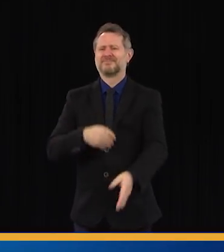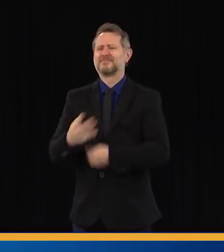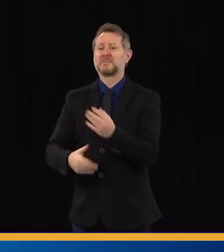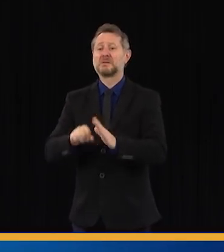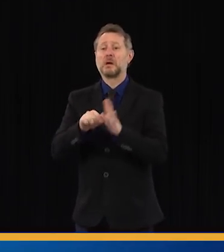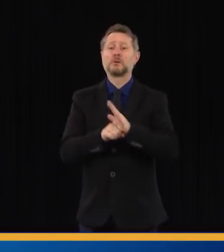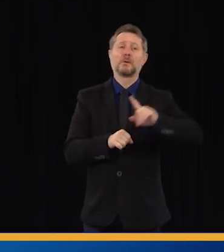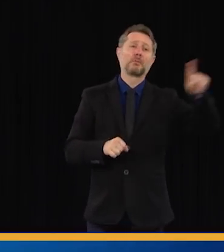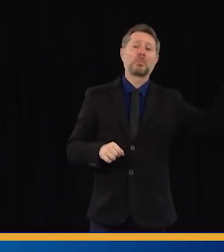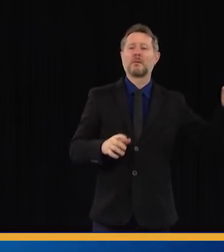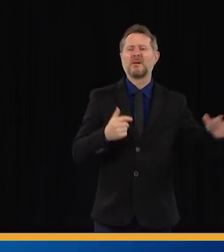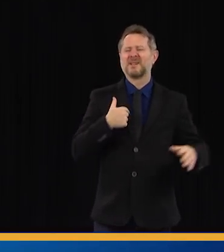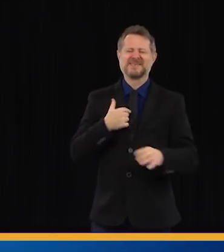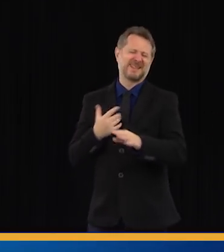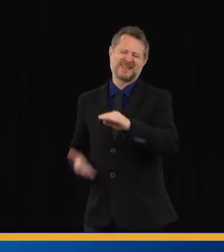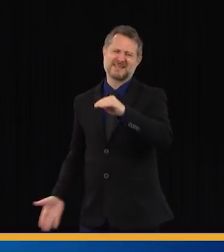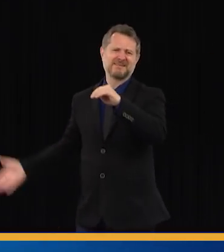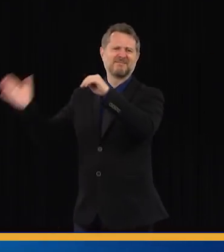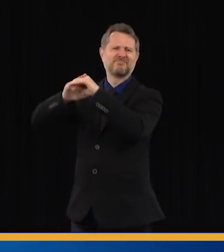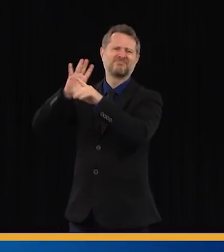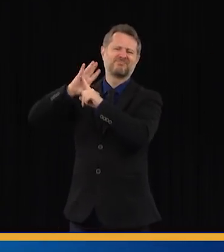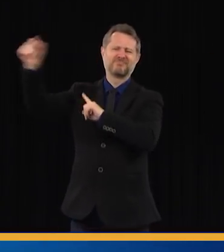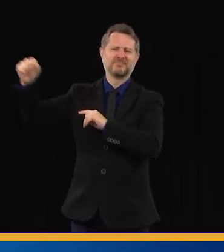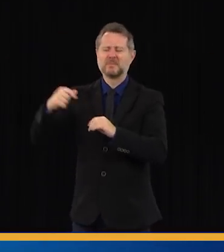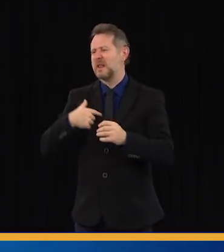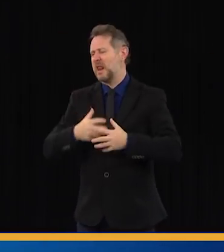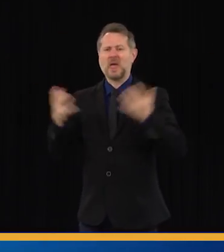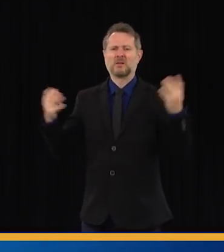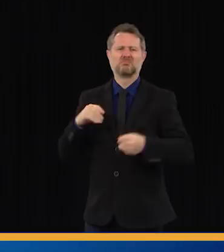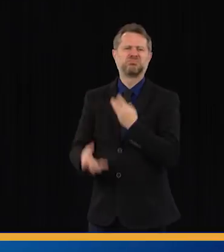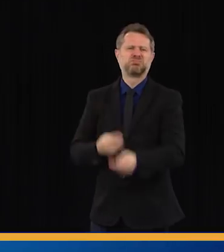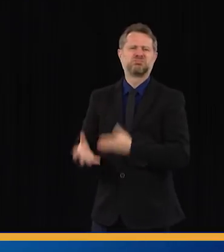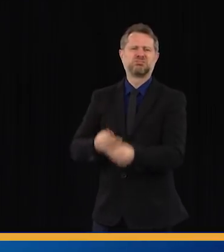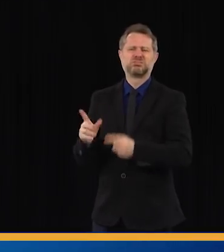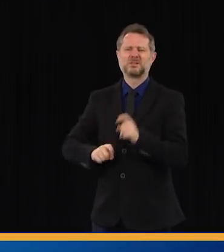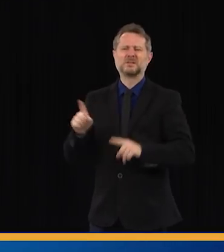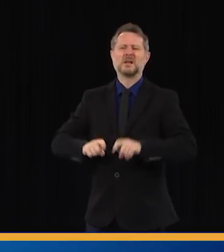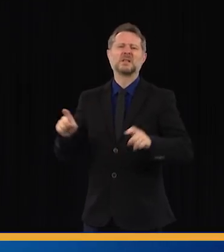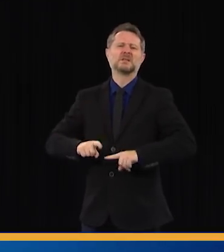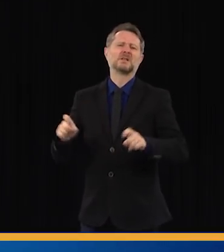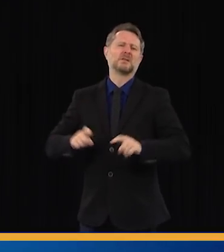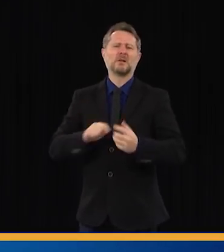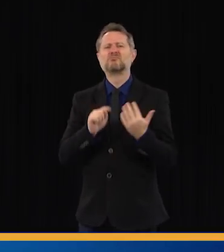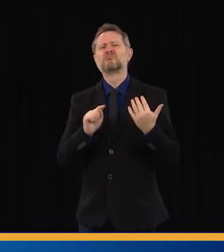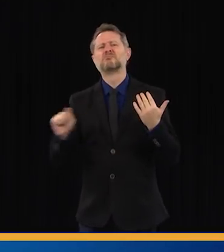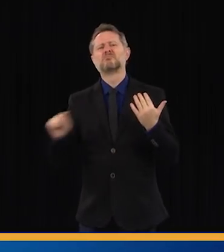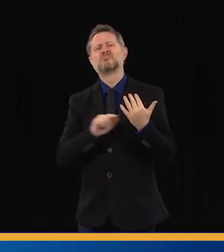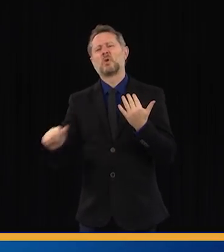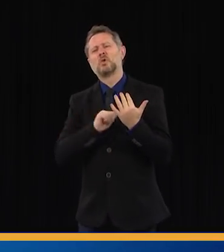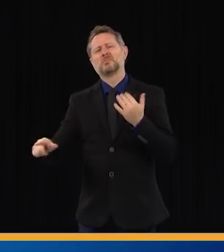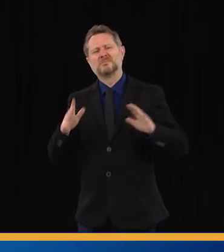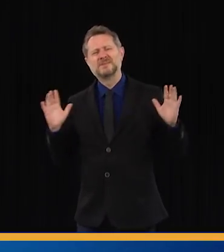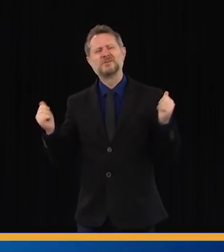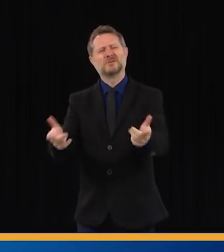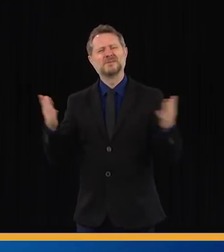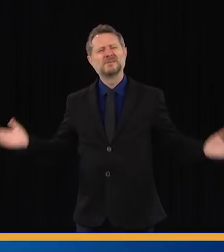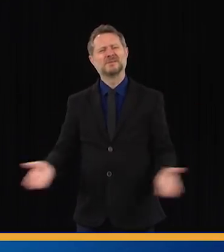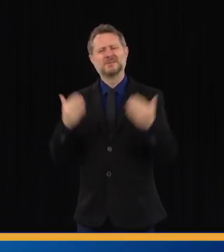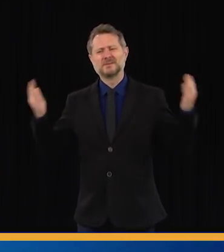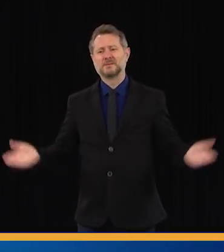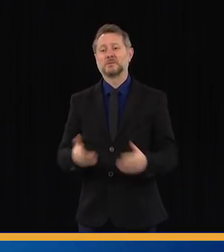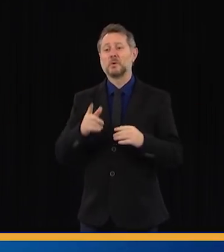We test more than other countries. We test more than the other states, leading states